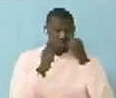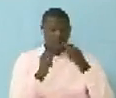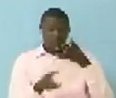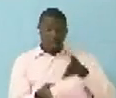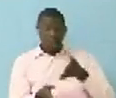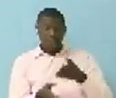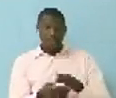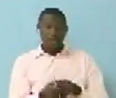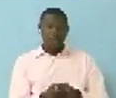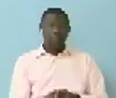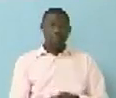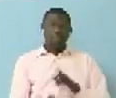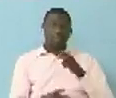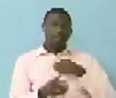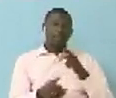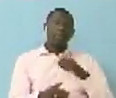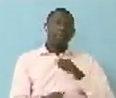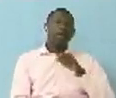And he came round to him